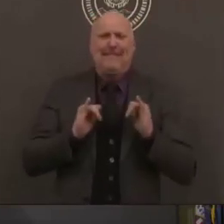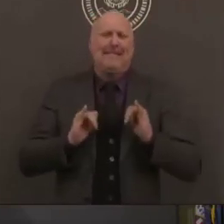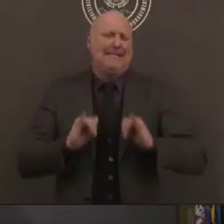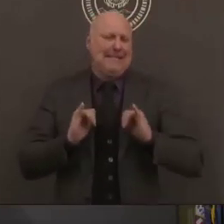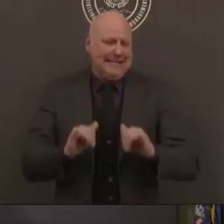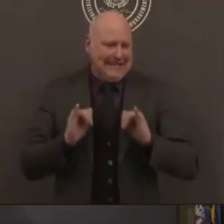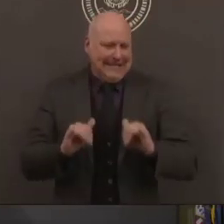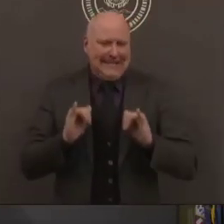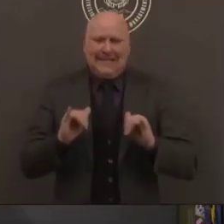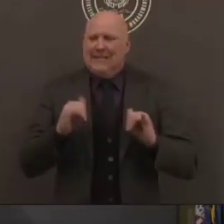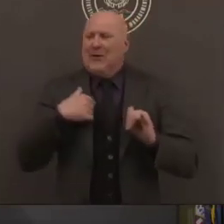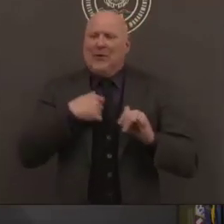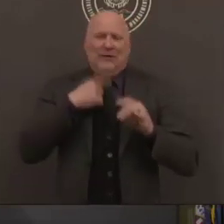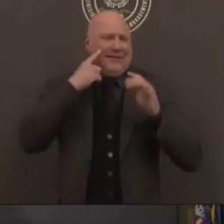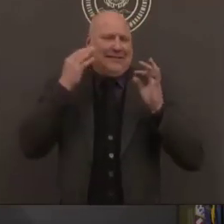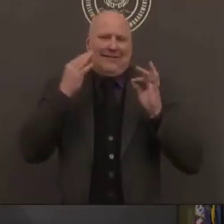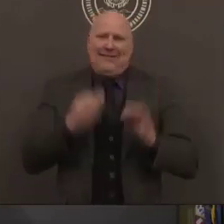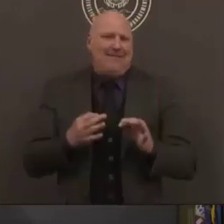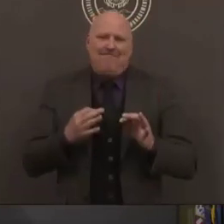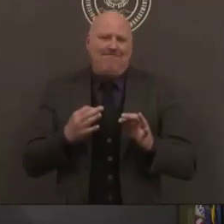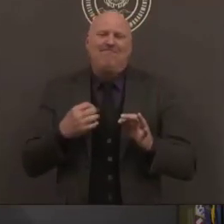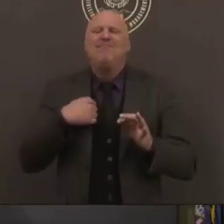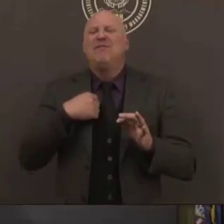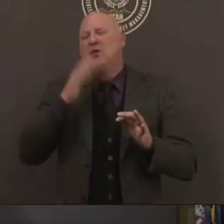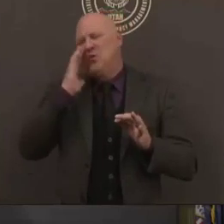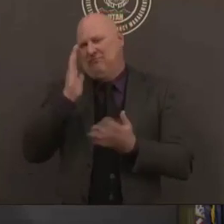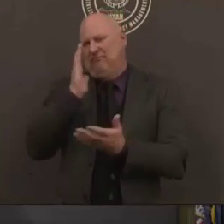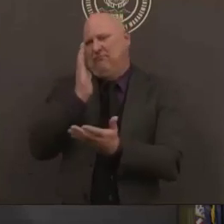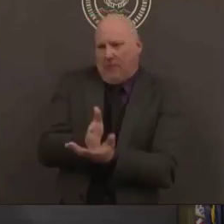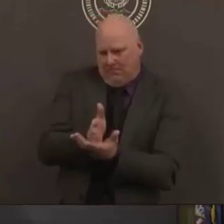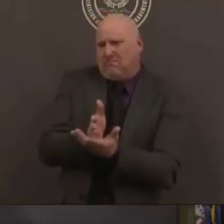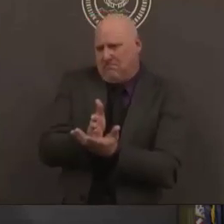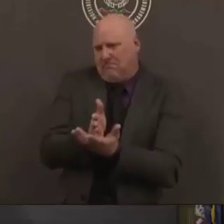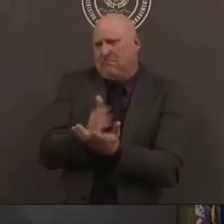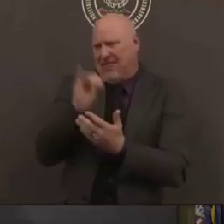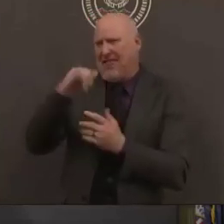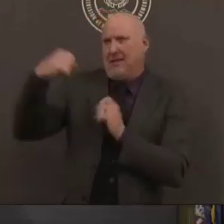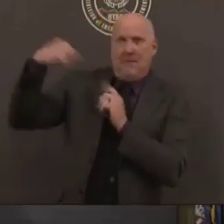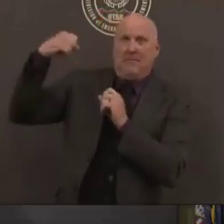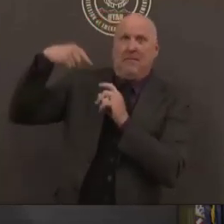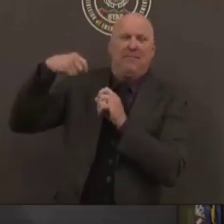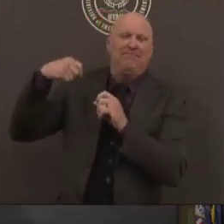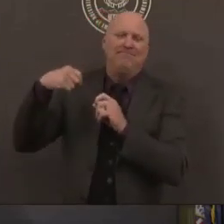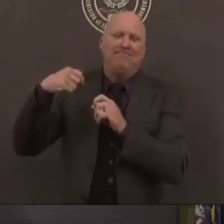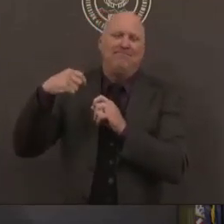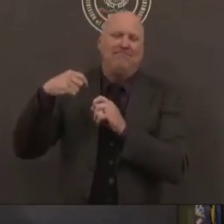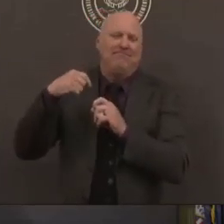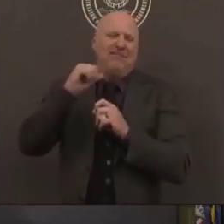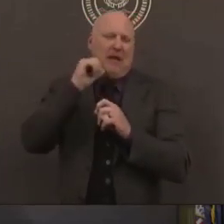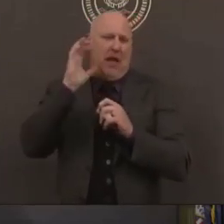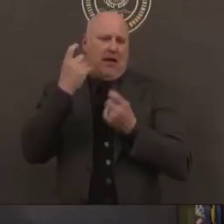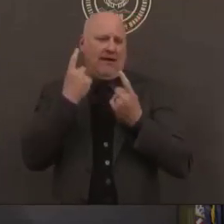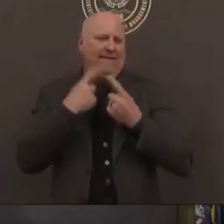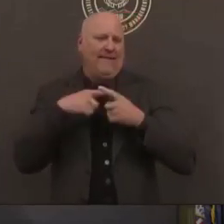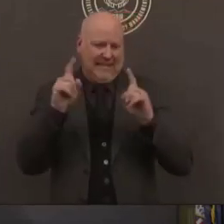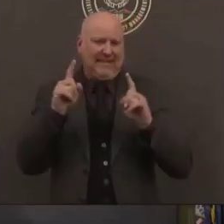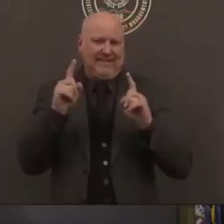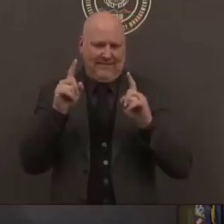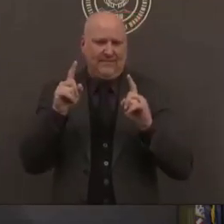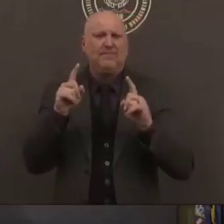I'm announcing today that we have turned off the alert. It has been canceled as of 12:17 p.m.